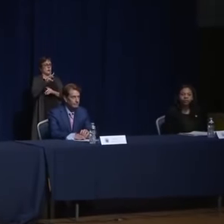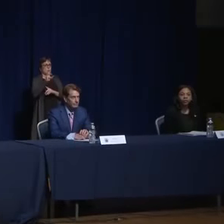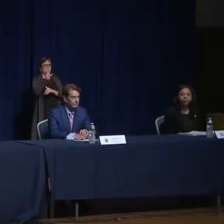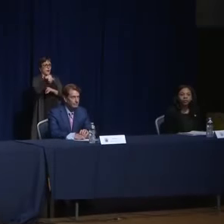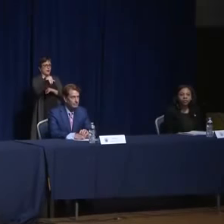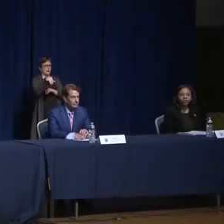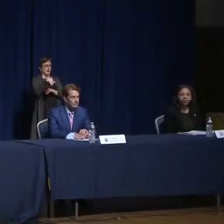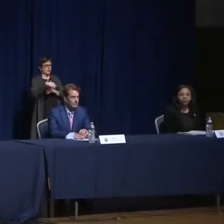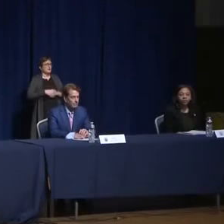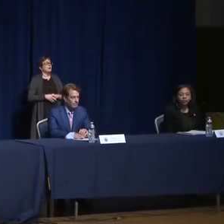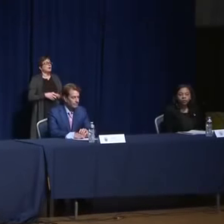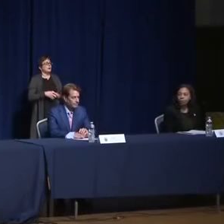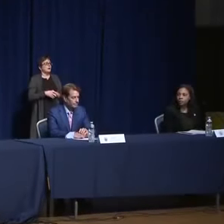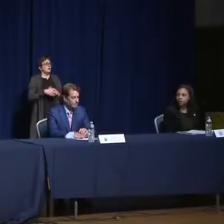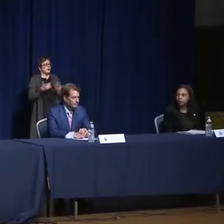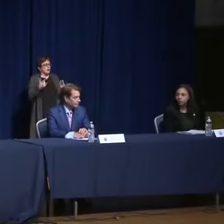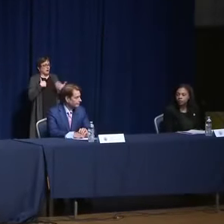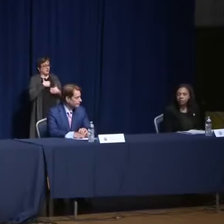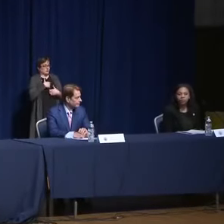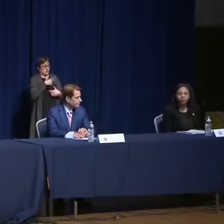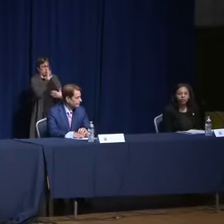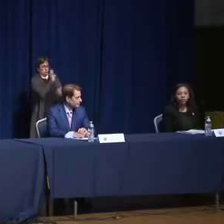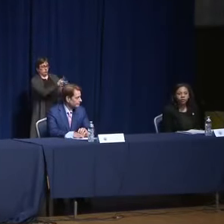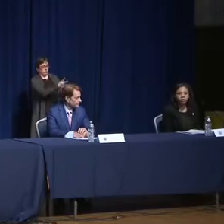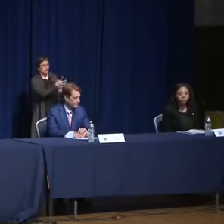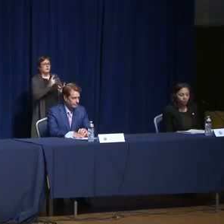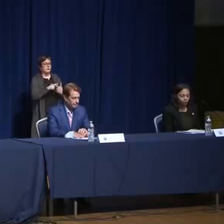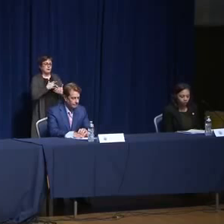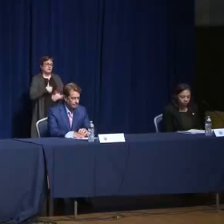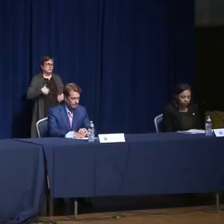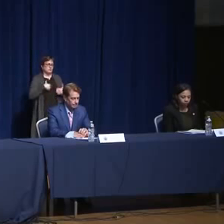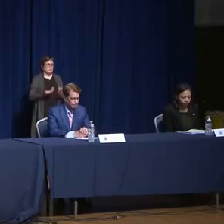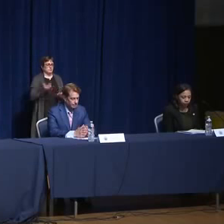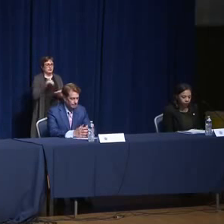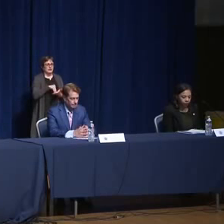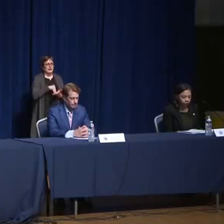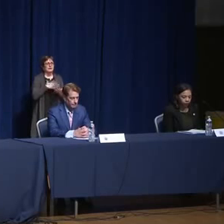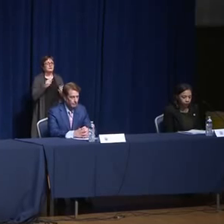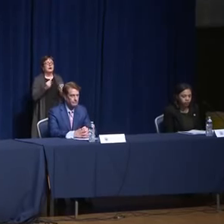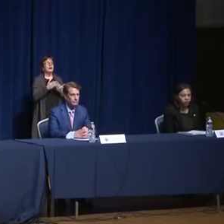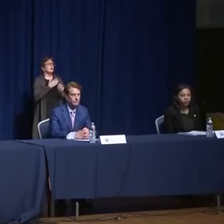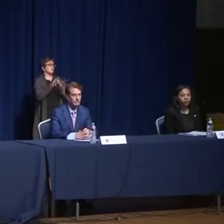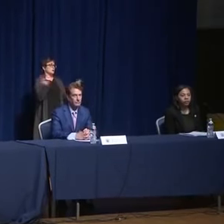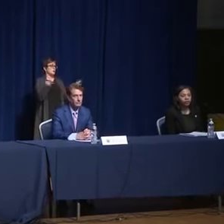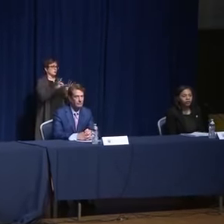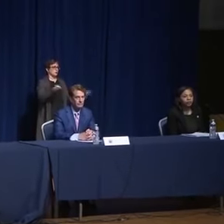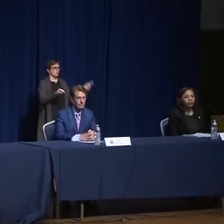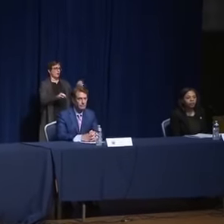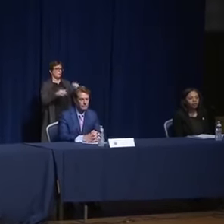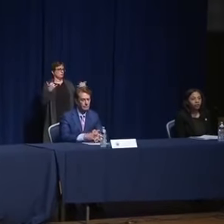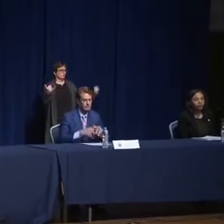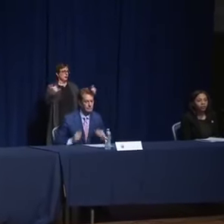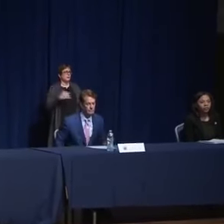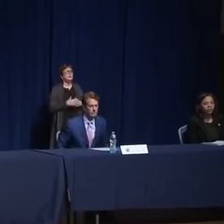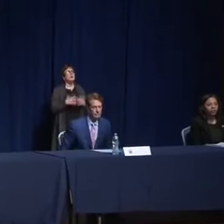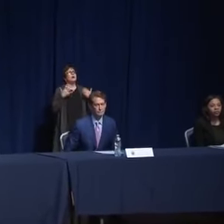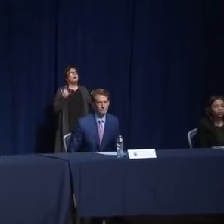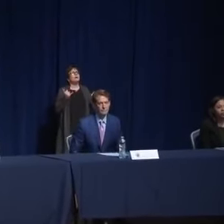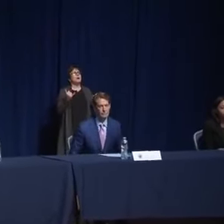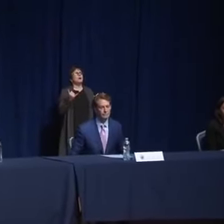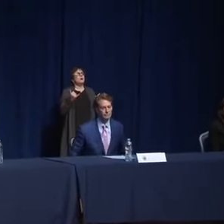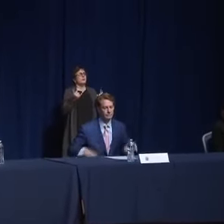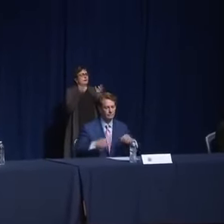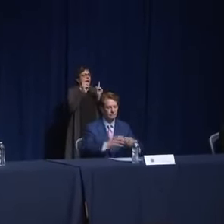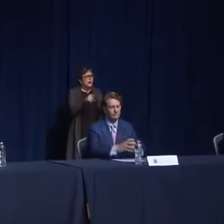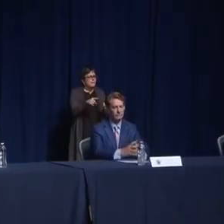here, as you know, but I apologize for that, and it's great to have you. So a couple of things. Number one, I had a conference call yesterday afternoon, as I